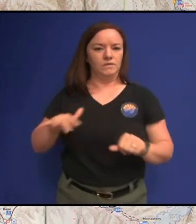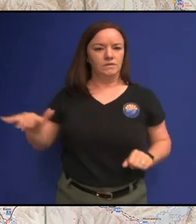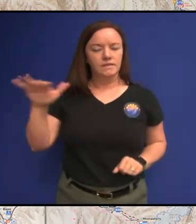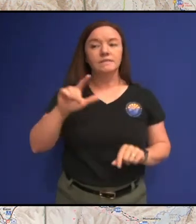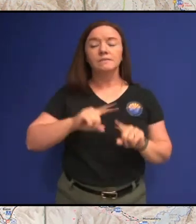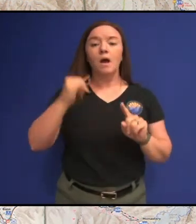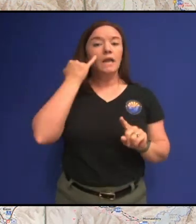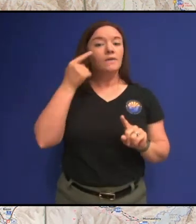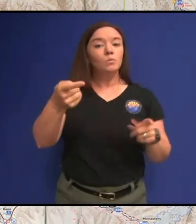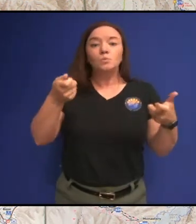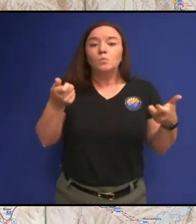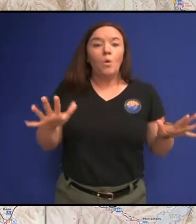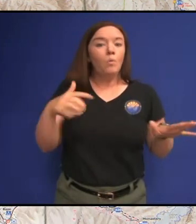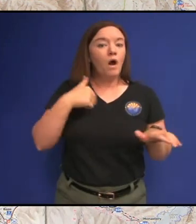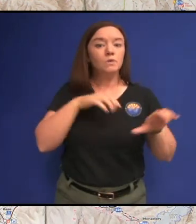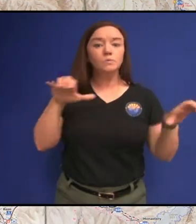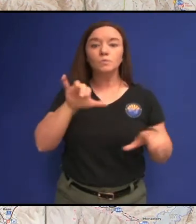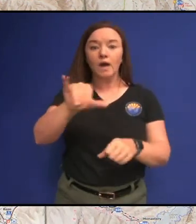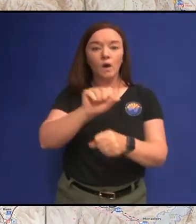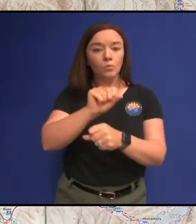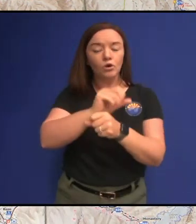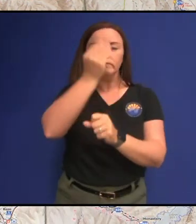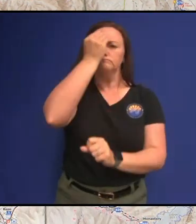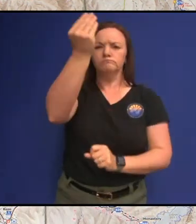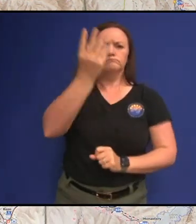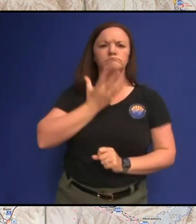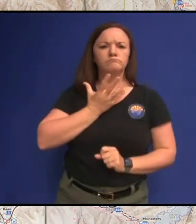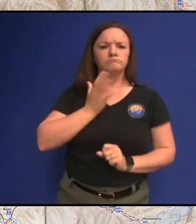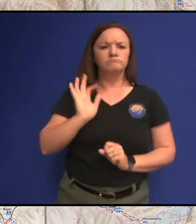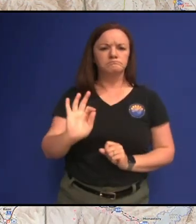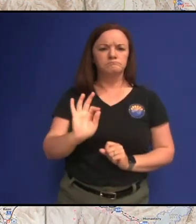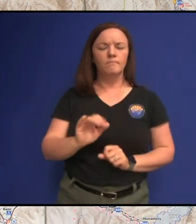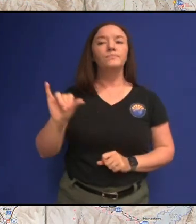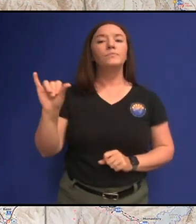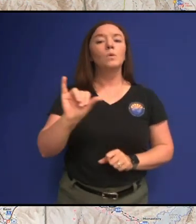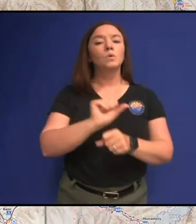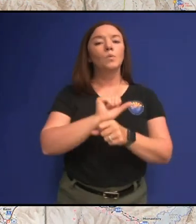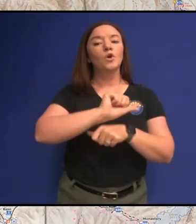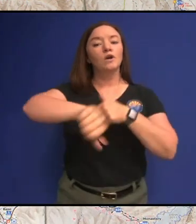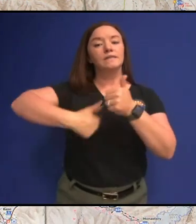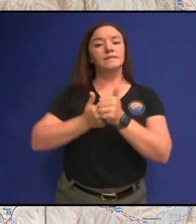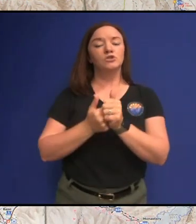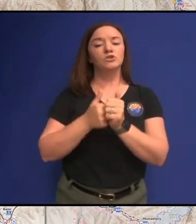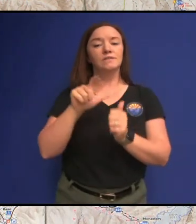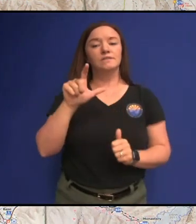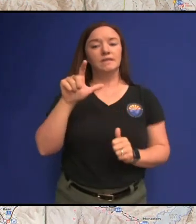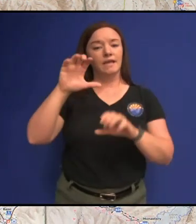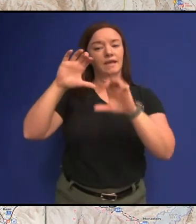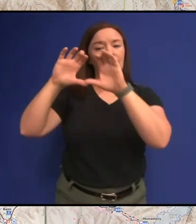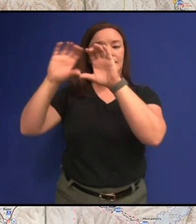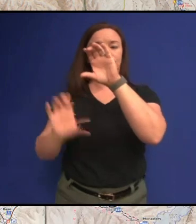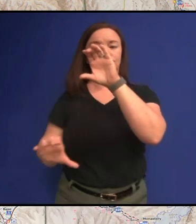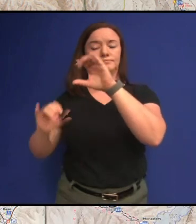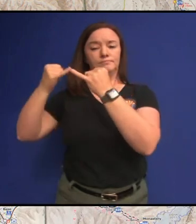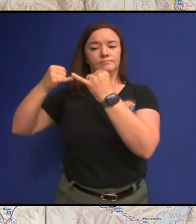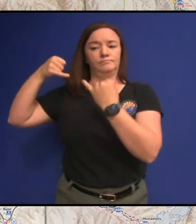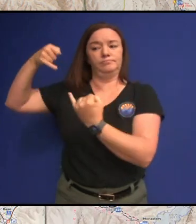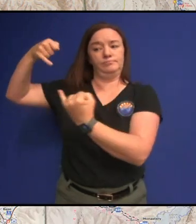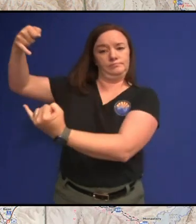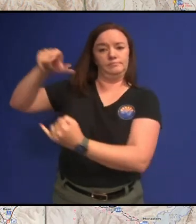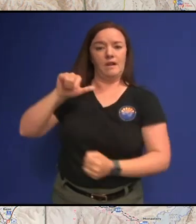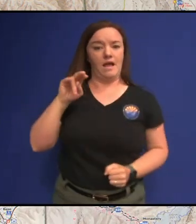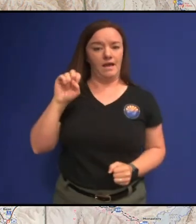done, let us know and we will move on. So we're also working on the contingency lines. Again, as long as that fire in the south still presents a potential